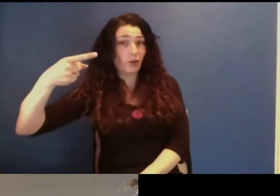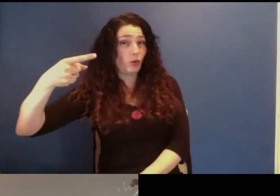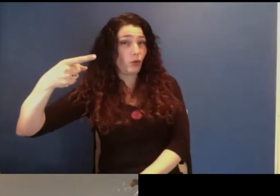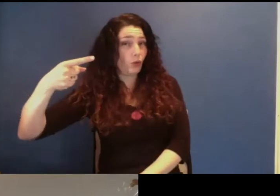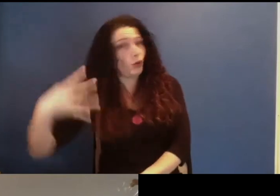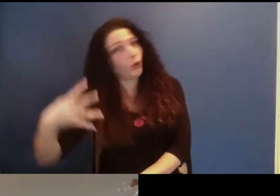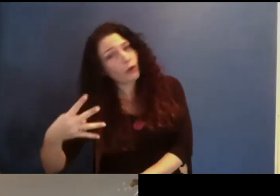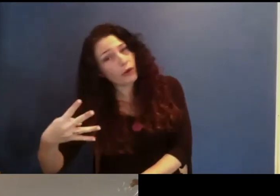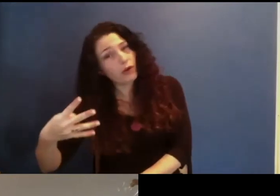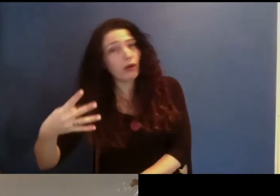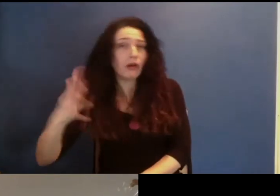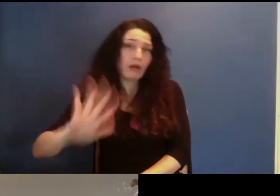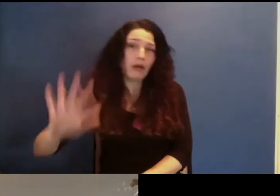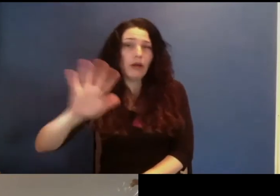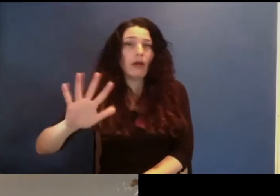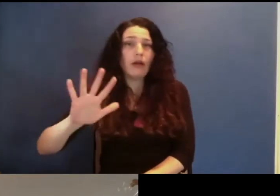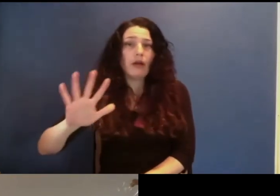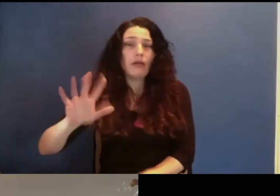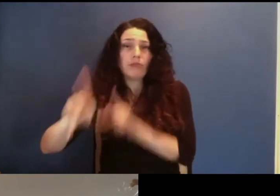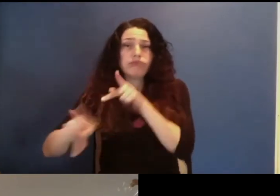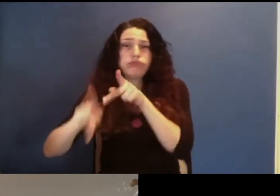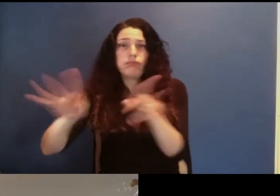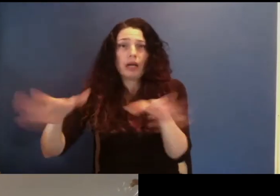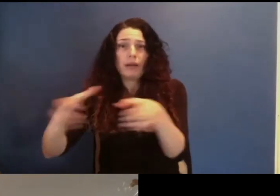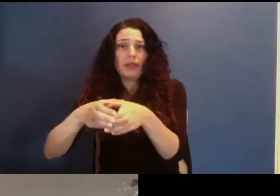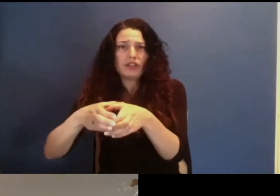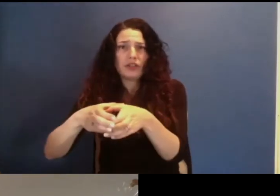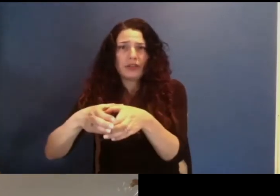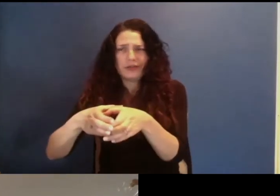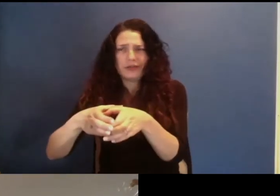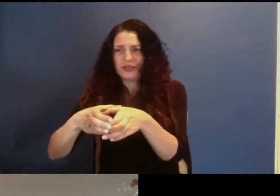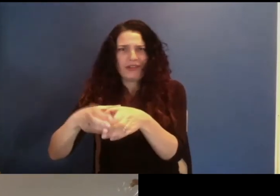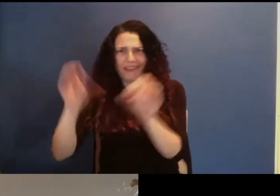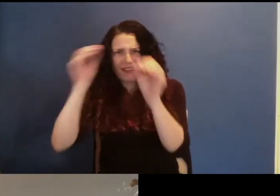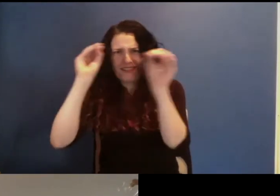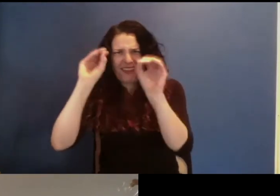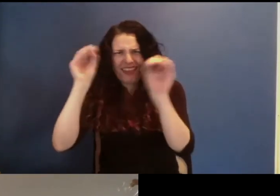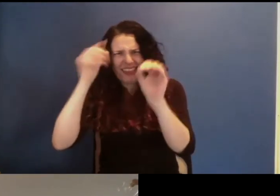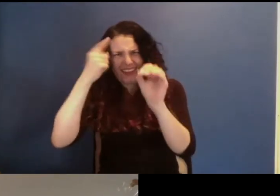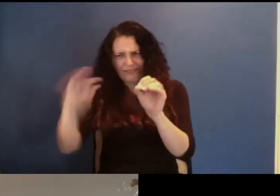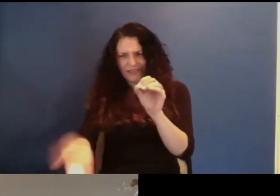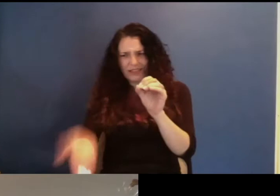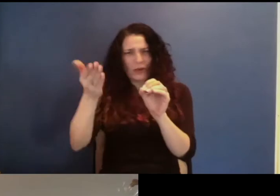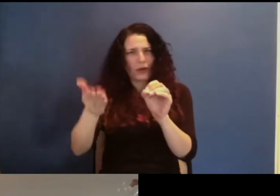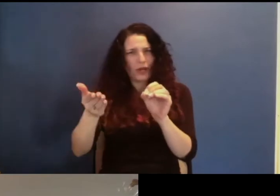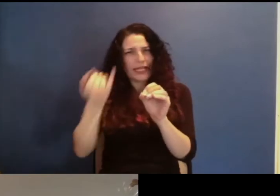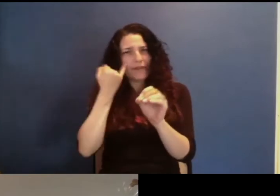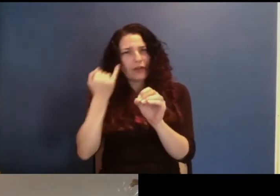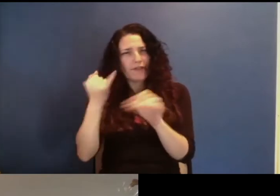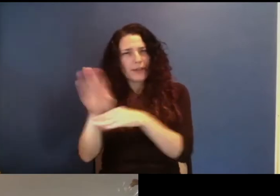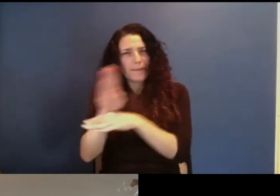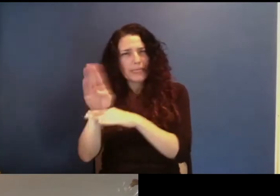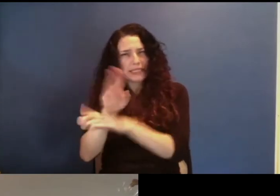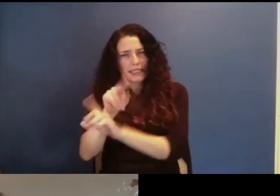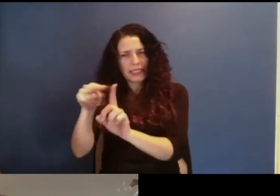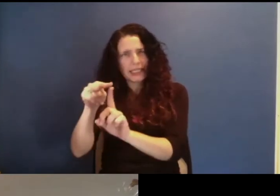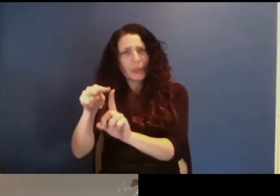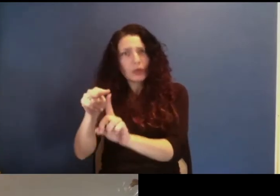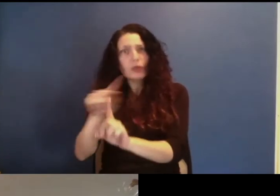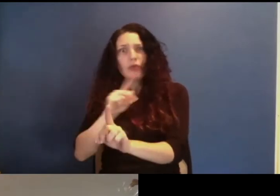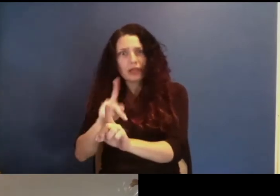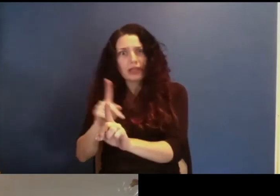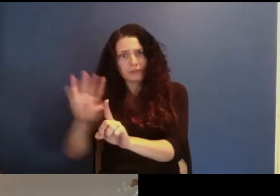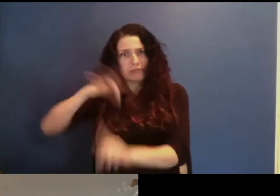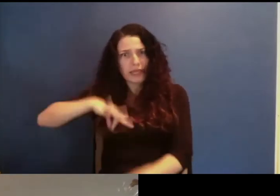has nothing for them. So from a business standpoint, it would serve you to make money. I mean, I think about like if I go to a